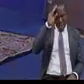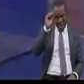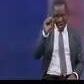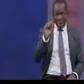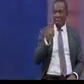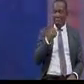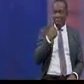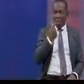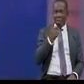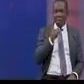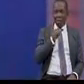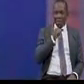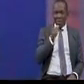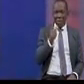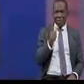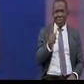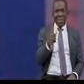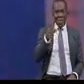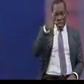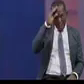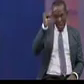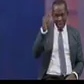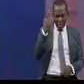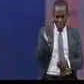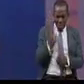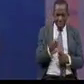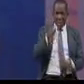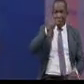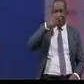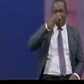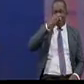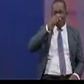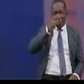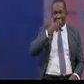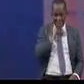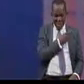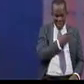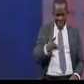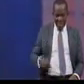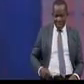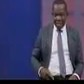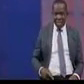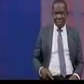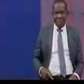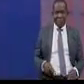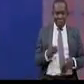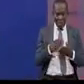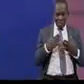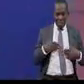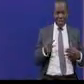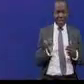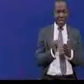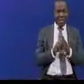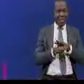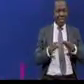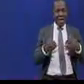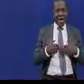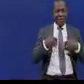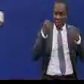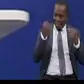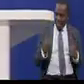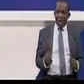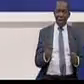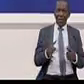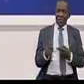boy. We'll give you somebody who does not have the strength to carry any sword. We'll give you somebody who does